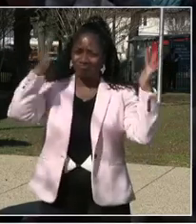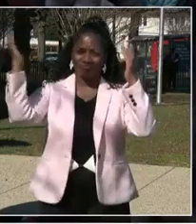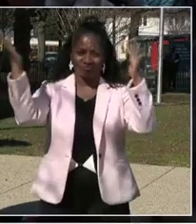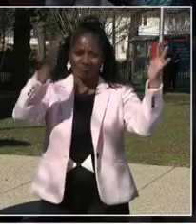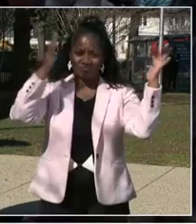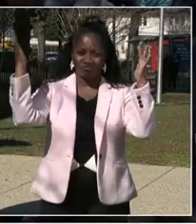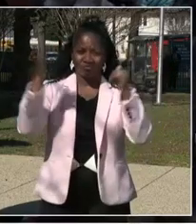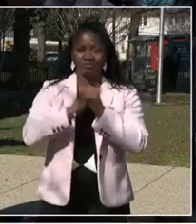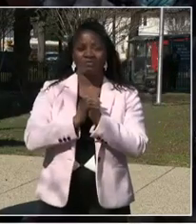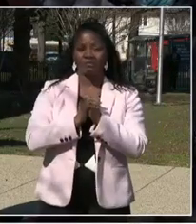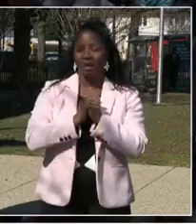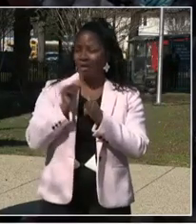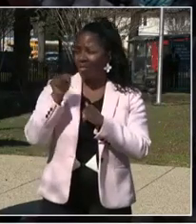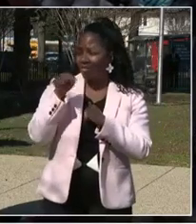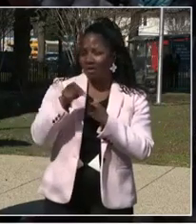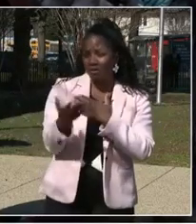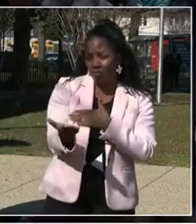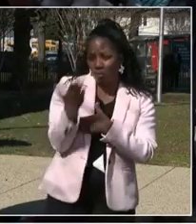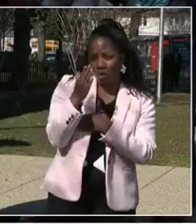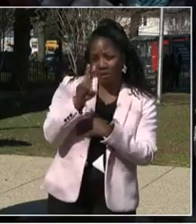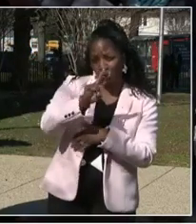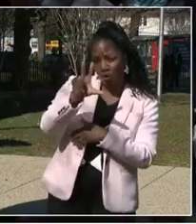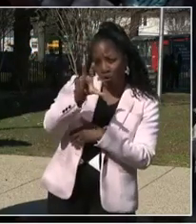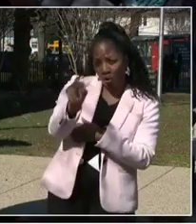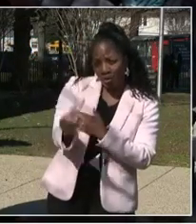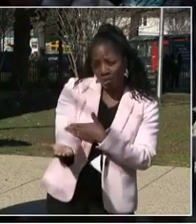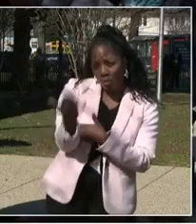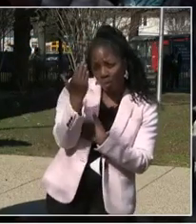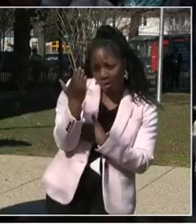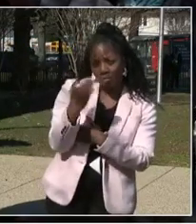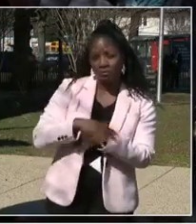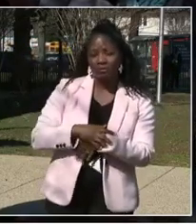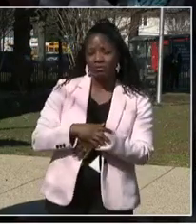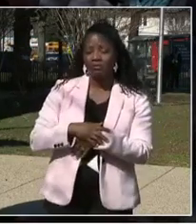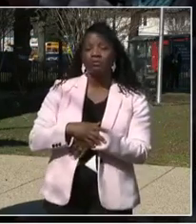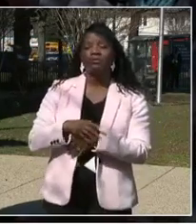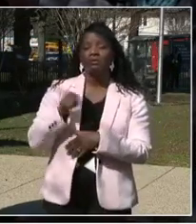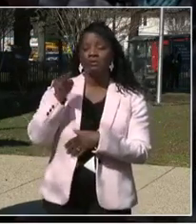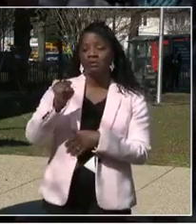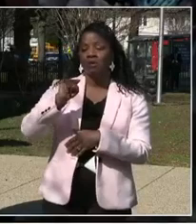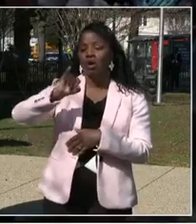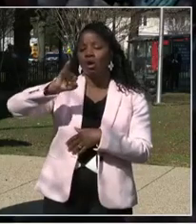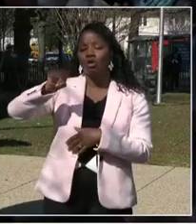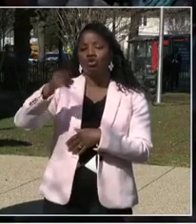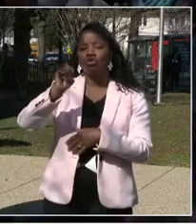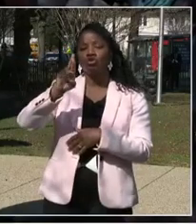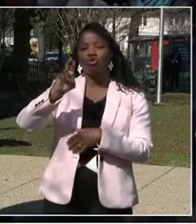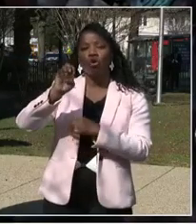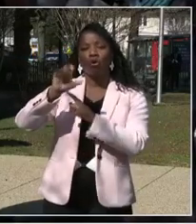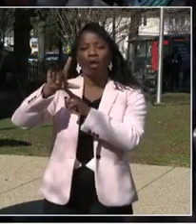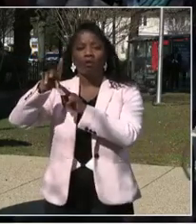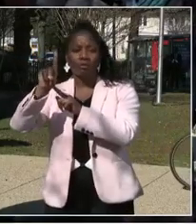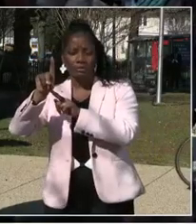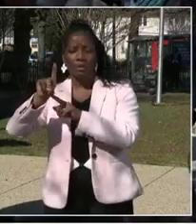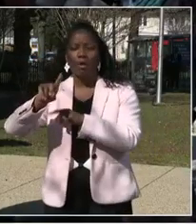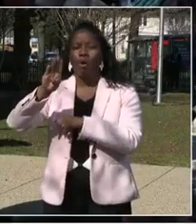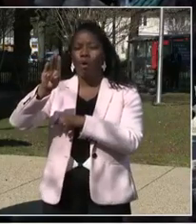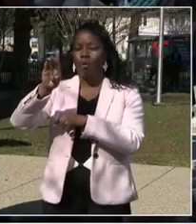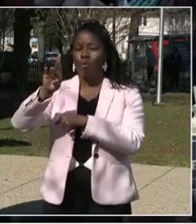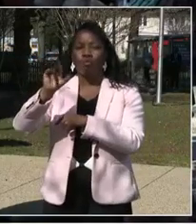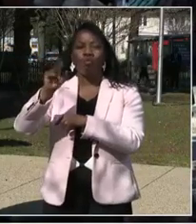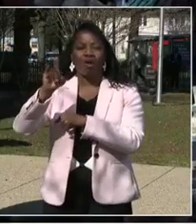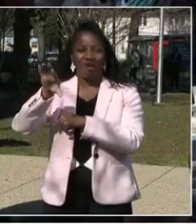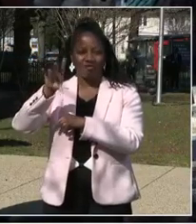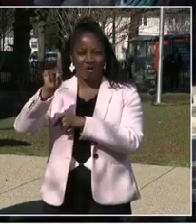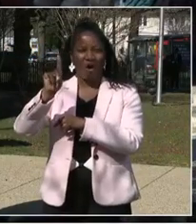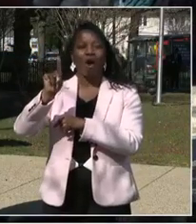approximately 2:30 a.m., 30-year-old Gerald Brevard of Southeast D.C. was taken